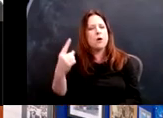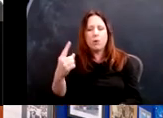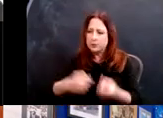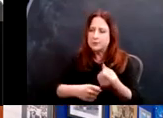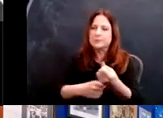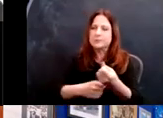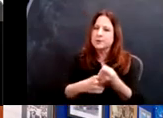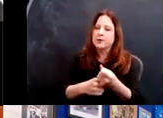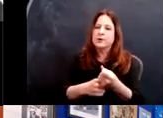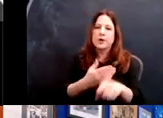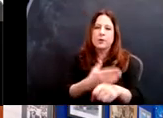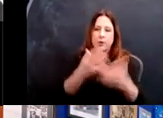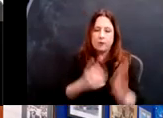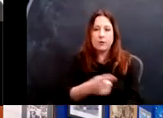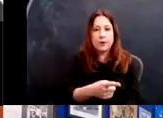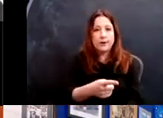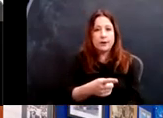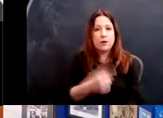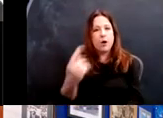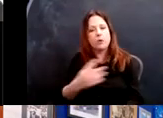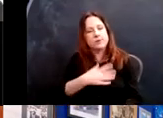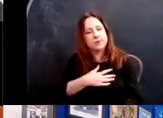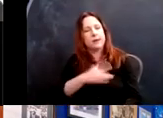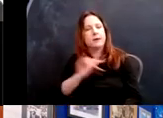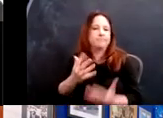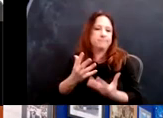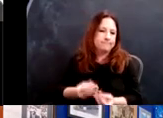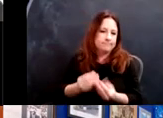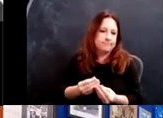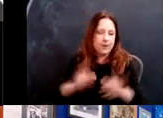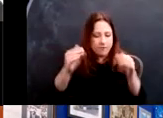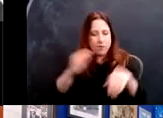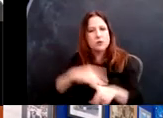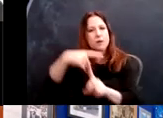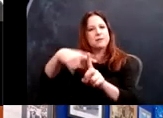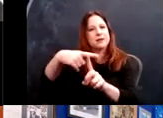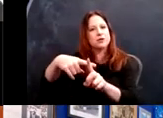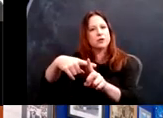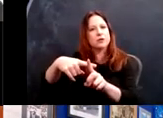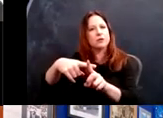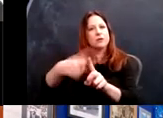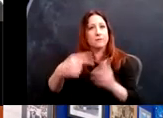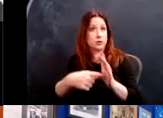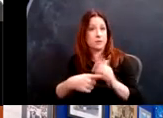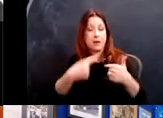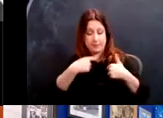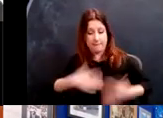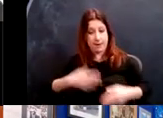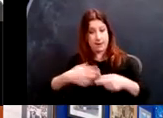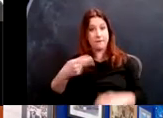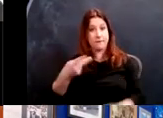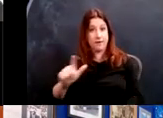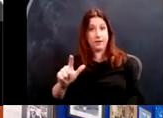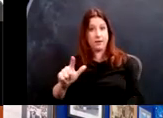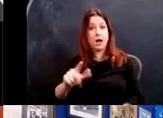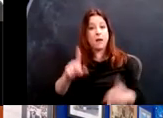of being generous, always focus on the potential. That's why I will say, my name is Phil. I'm a person in recovery,